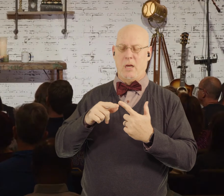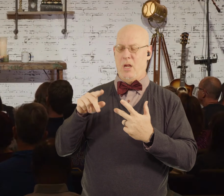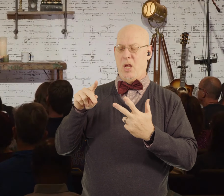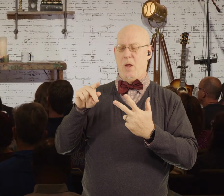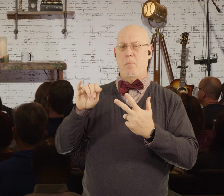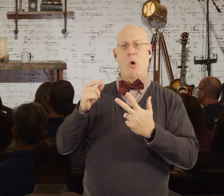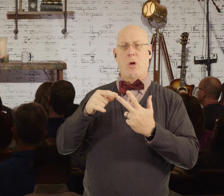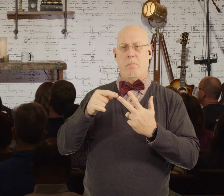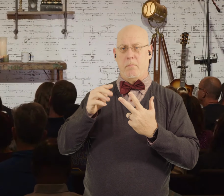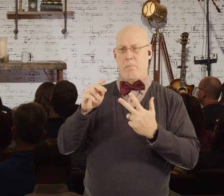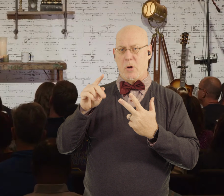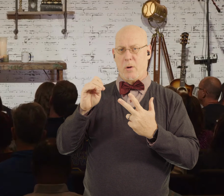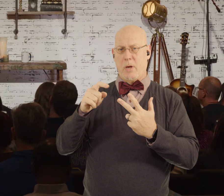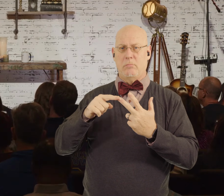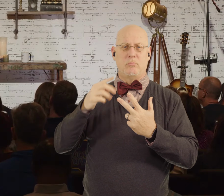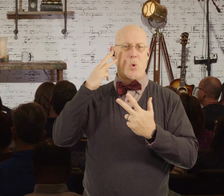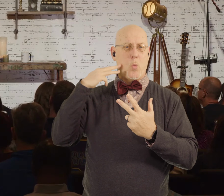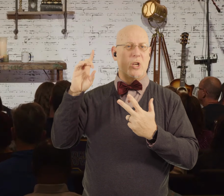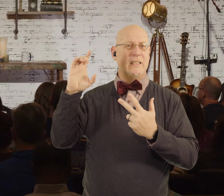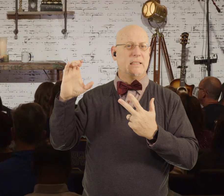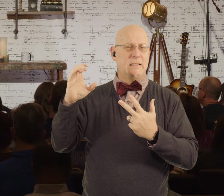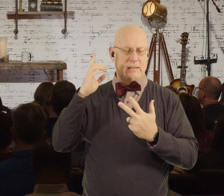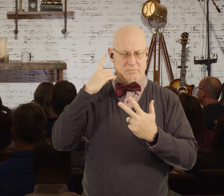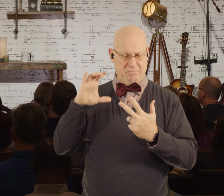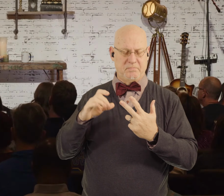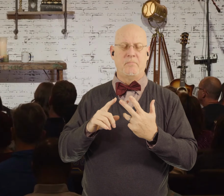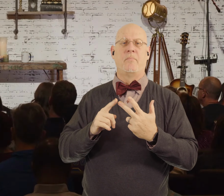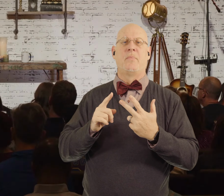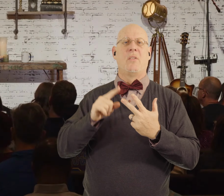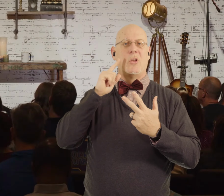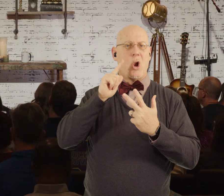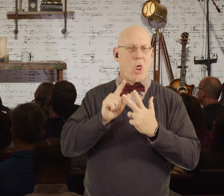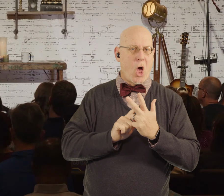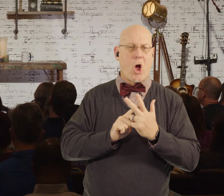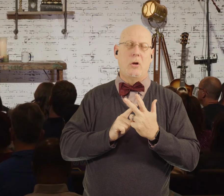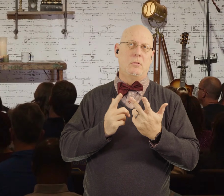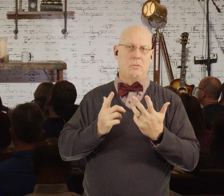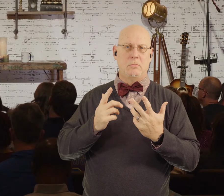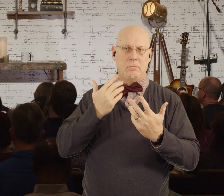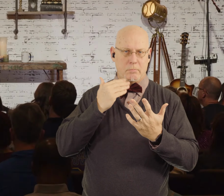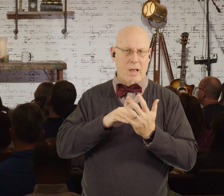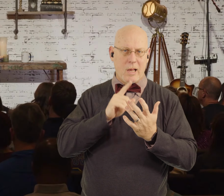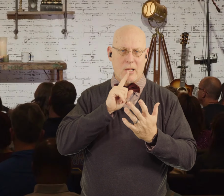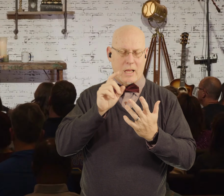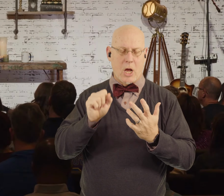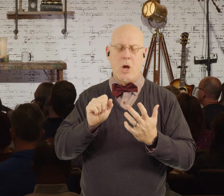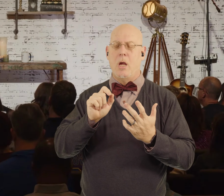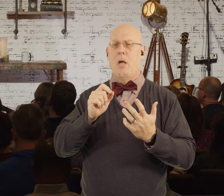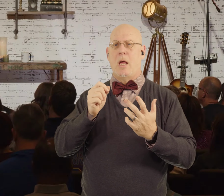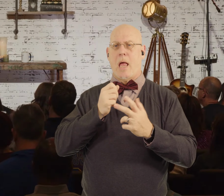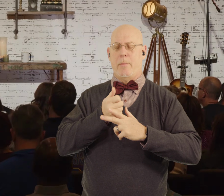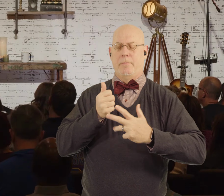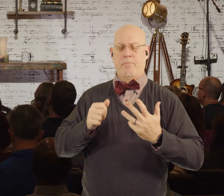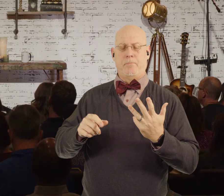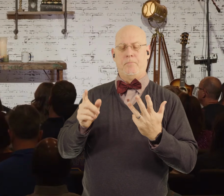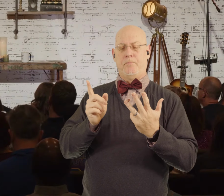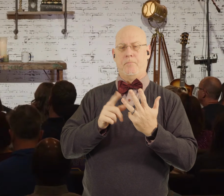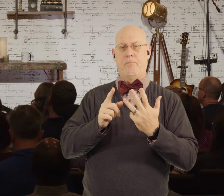LA, Pergamum, Washington, D.C. It's where the laws, crooked as they are, come